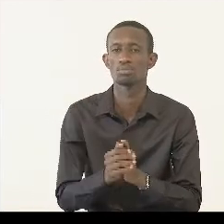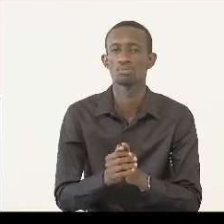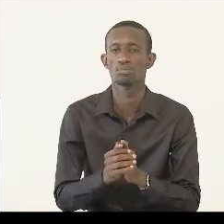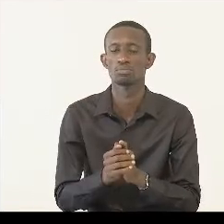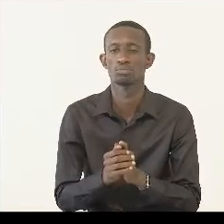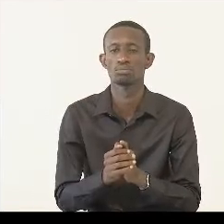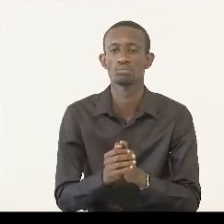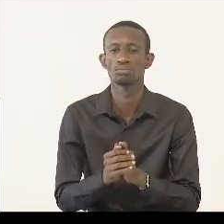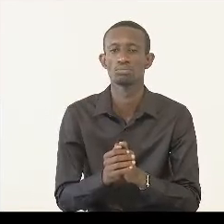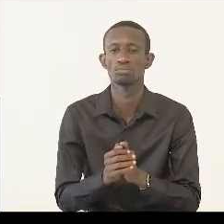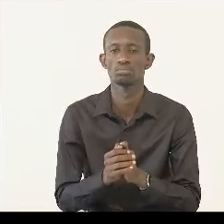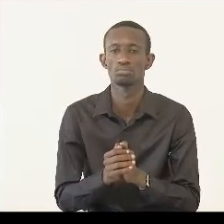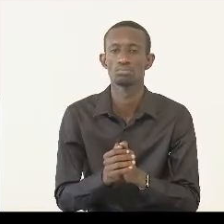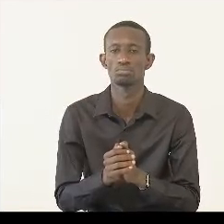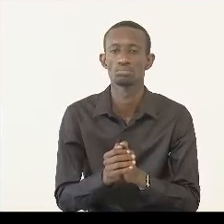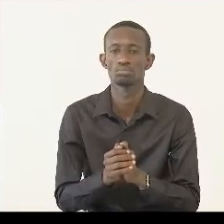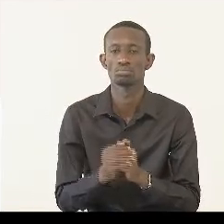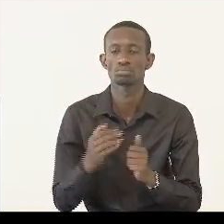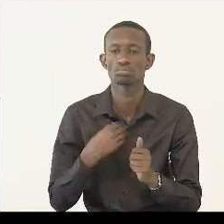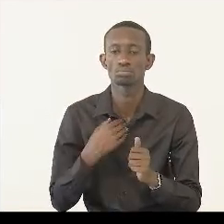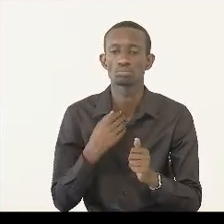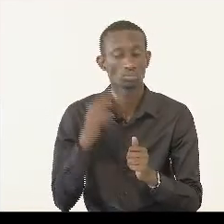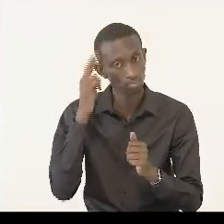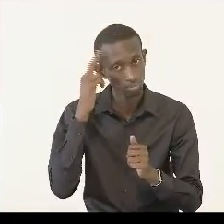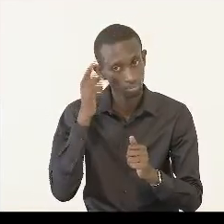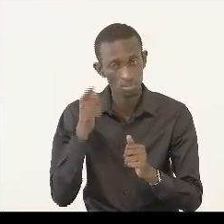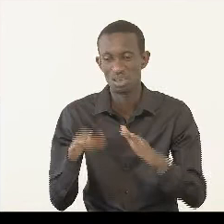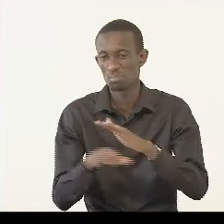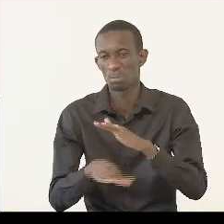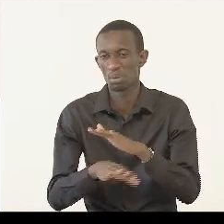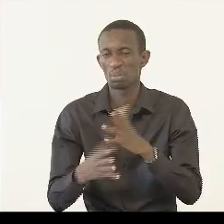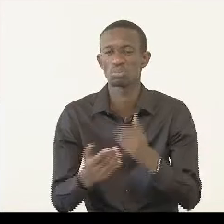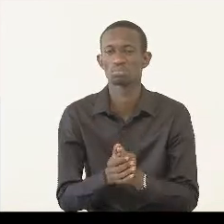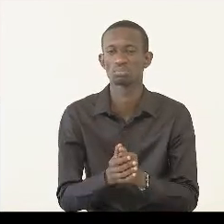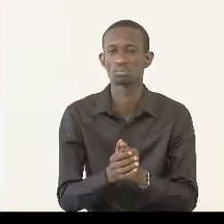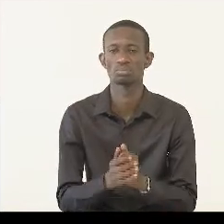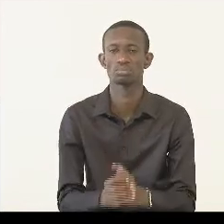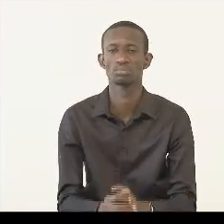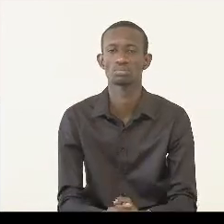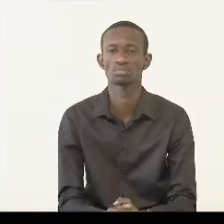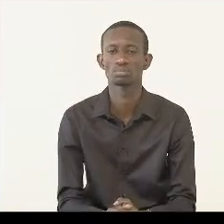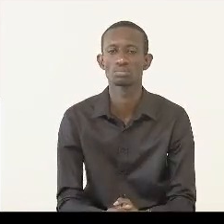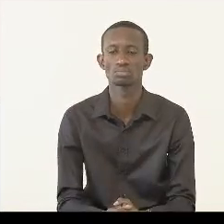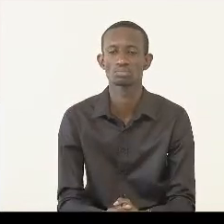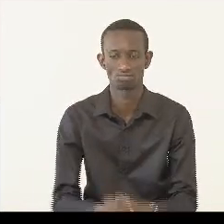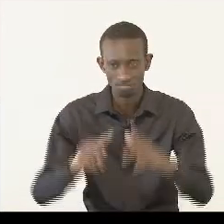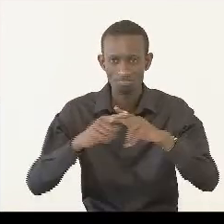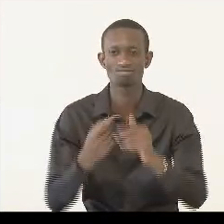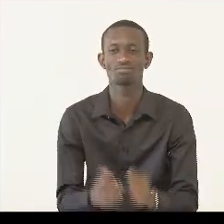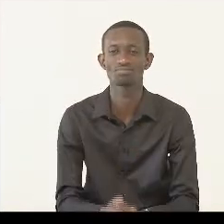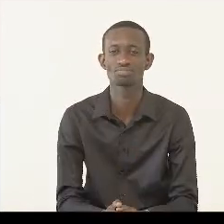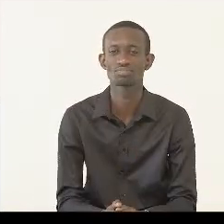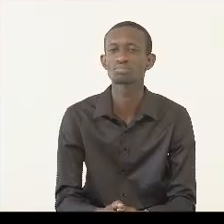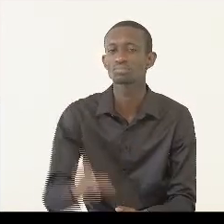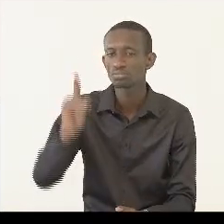for its complementary base. Remember that. Number 2, toward G.